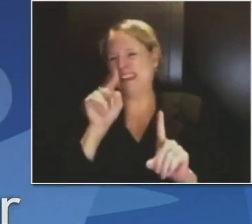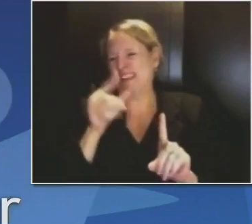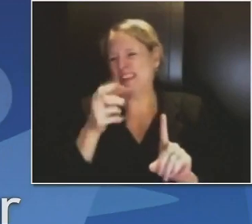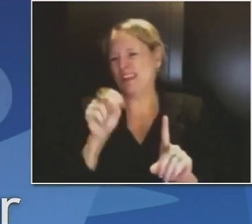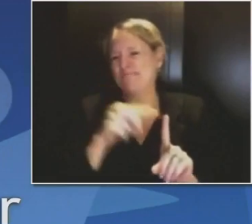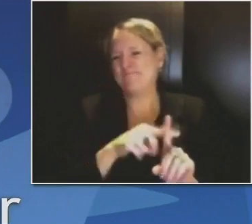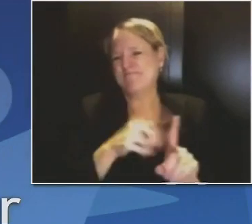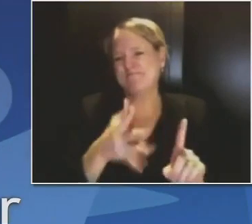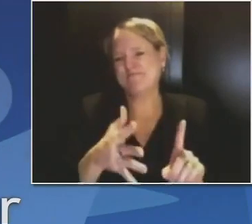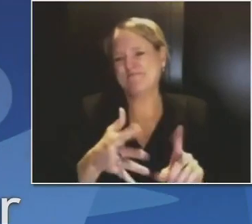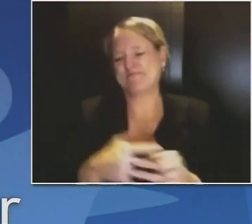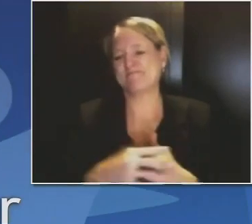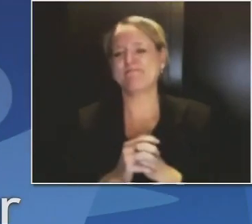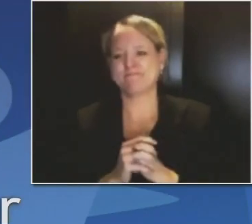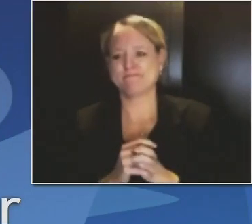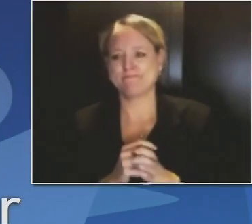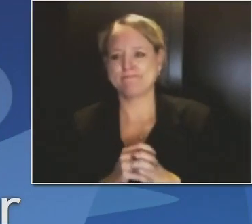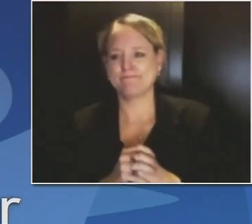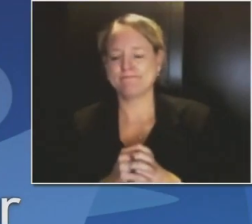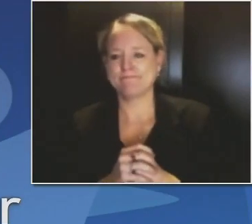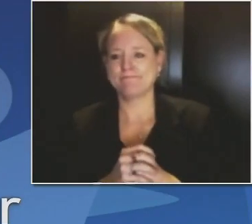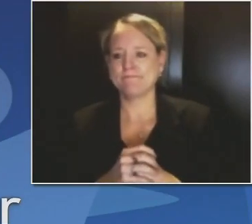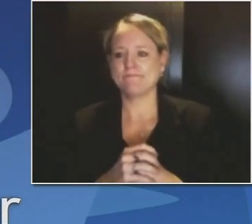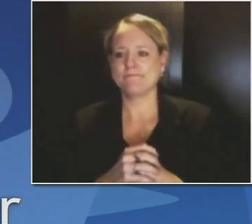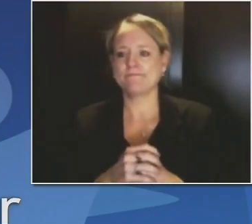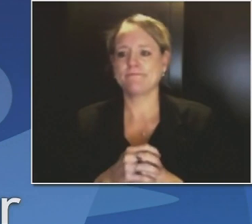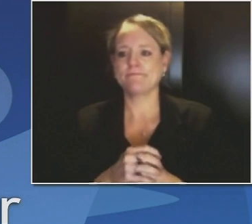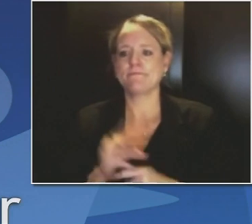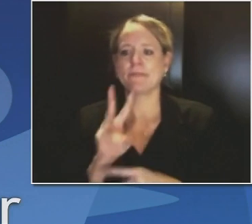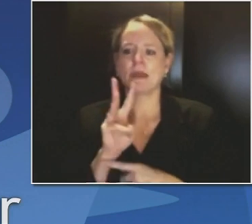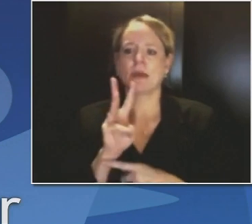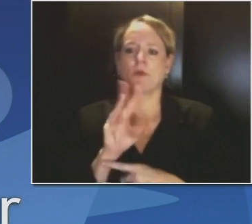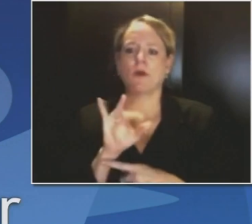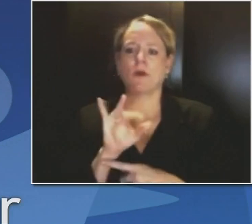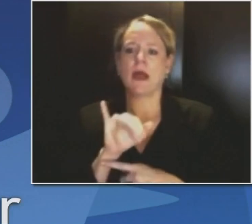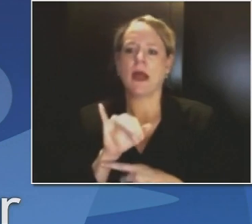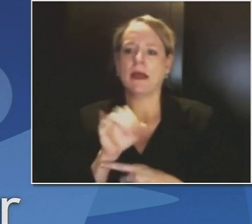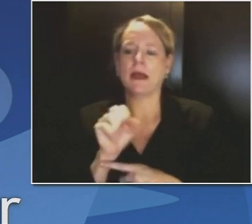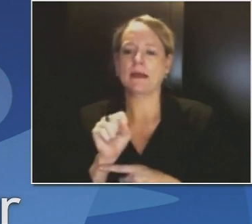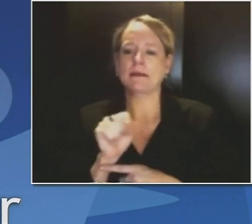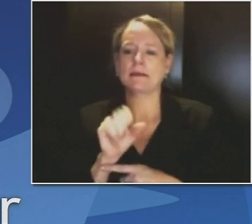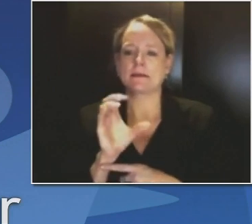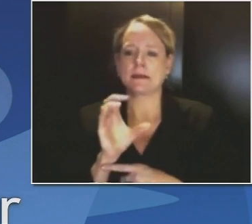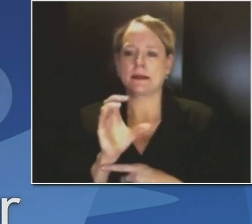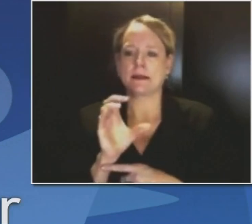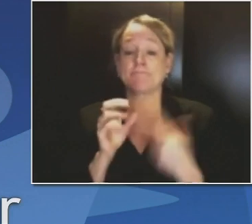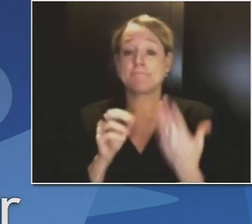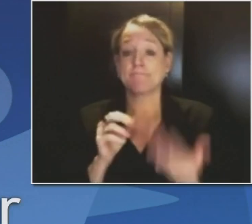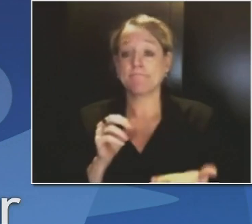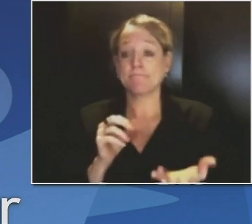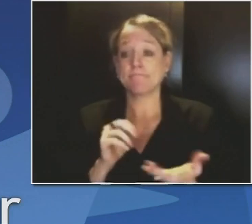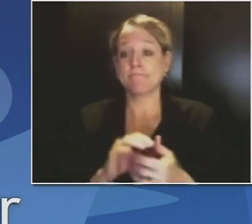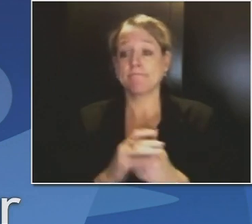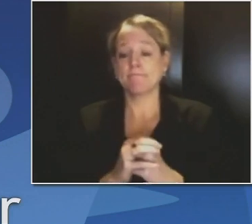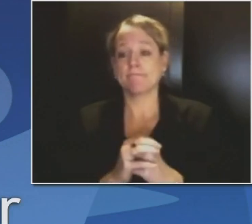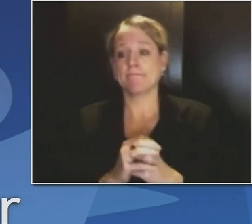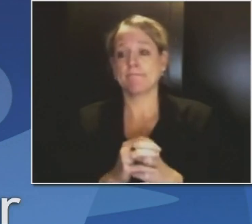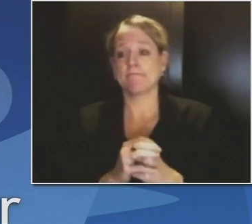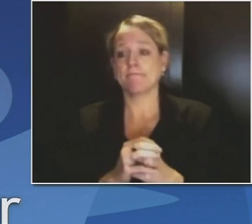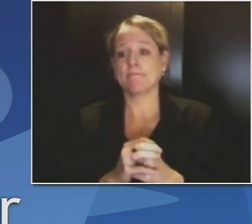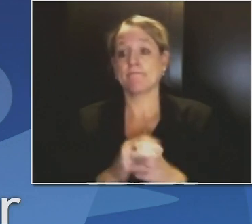Hey, can you guys hear me all right? Yes, we can hear you. Awesome. Sorry, my question is not about